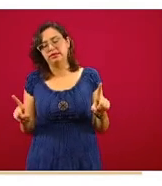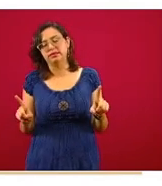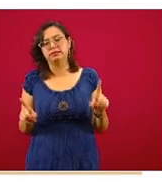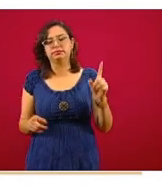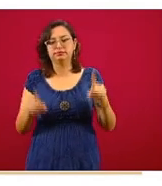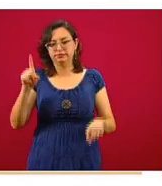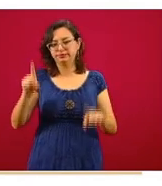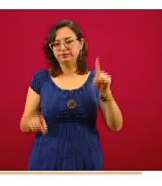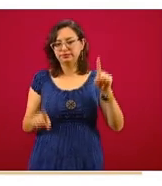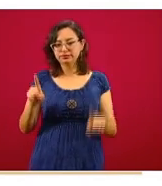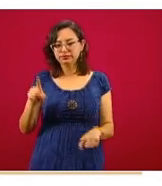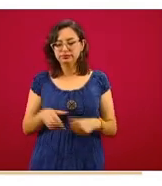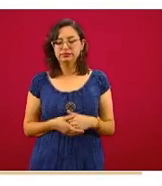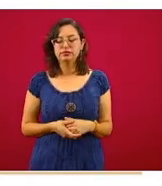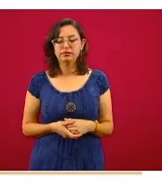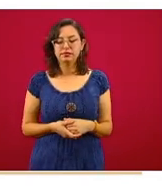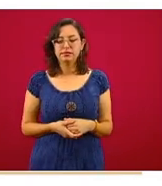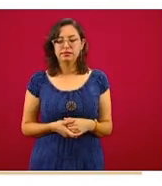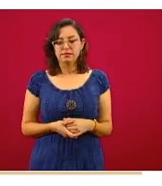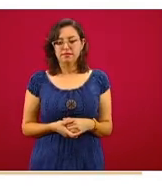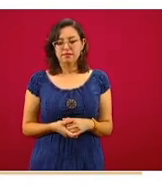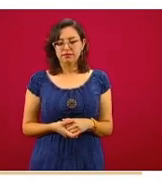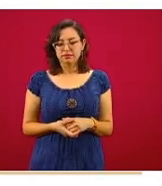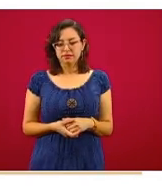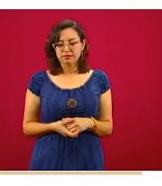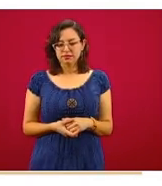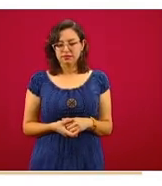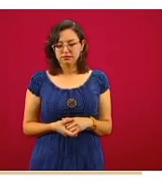look at each state occupancy rate.